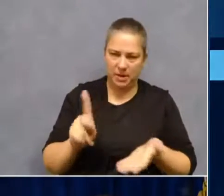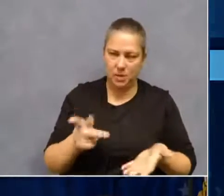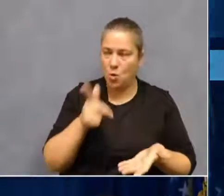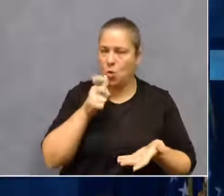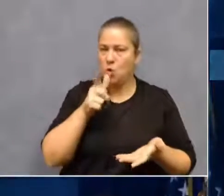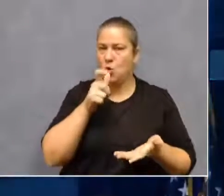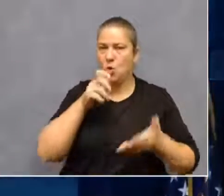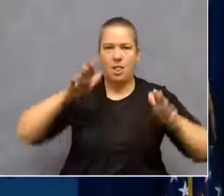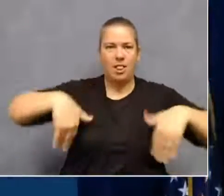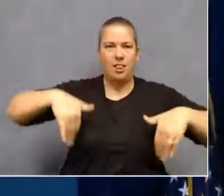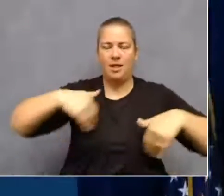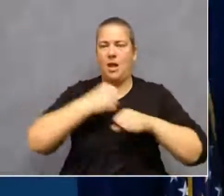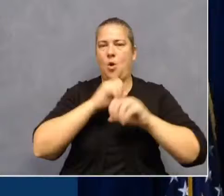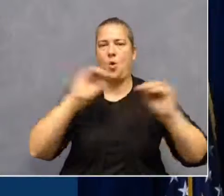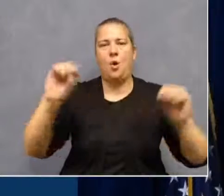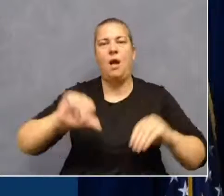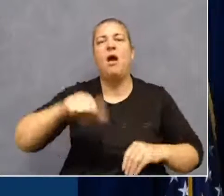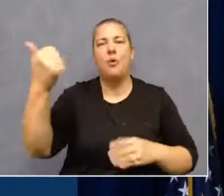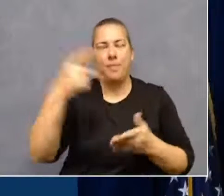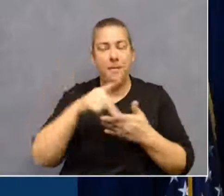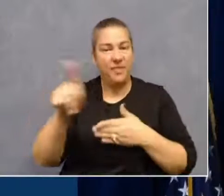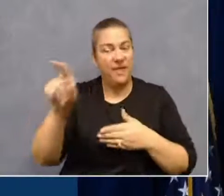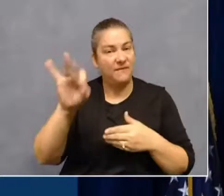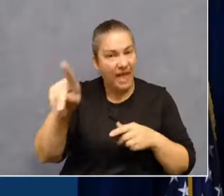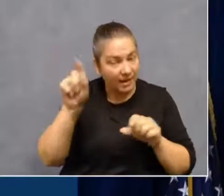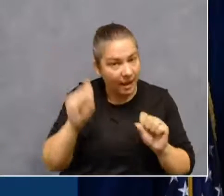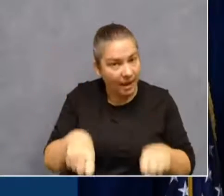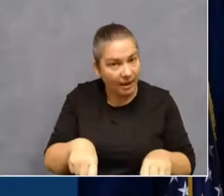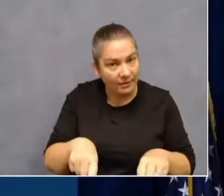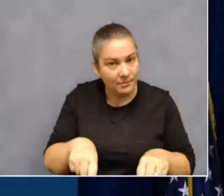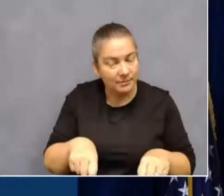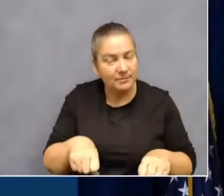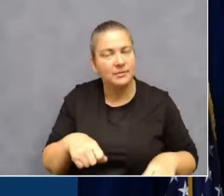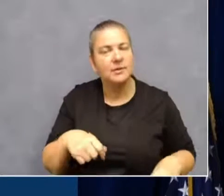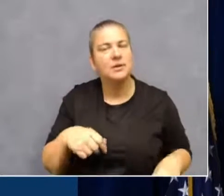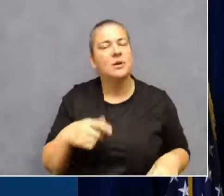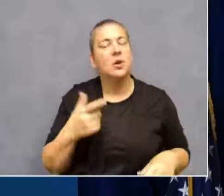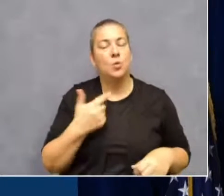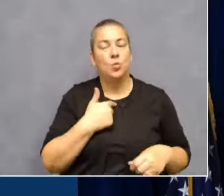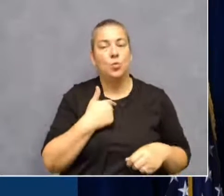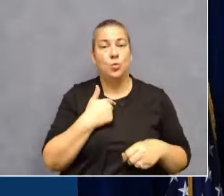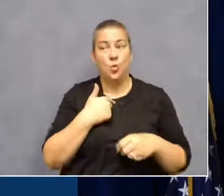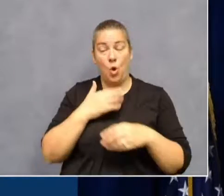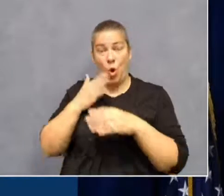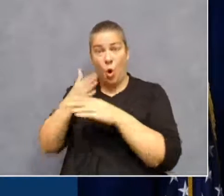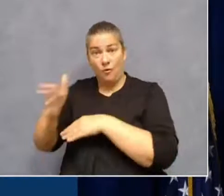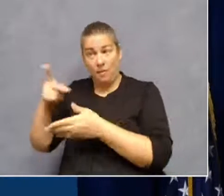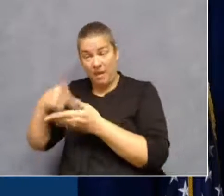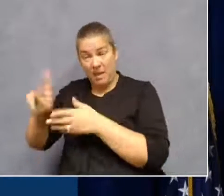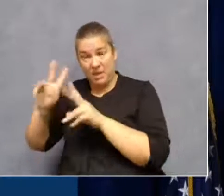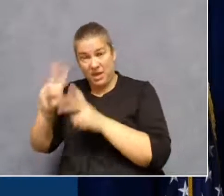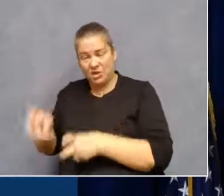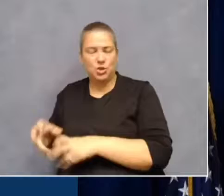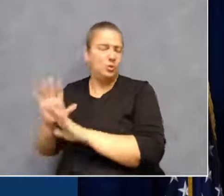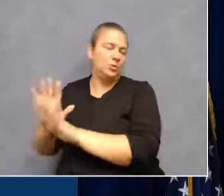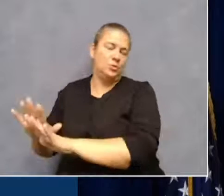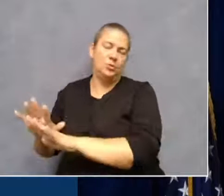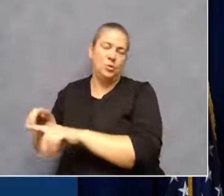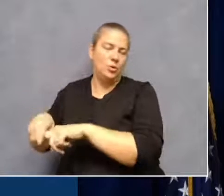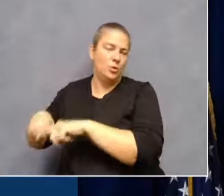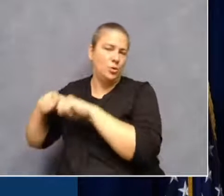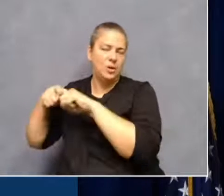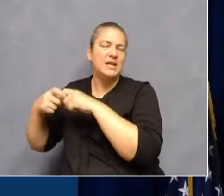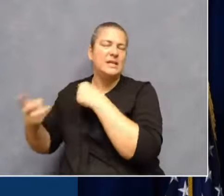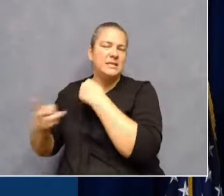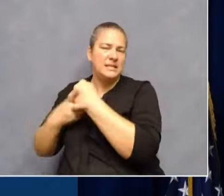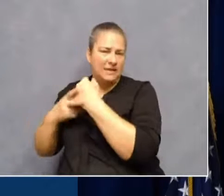payments that are eligible. We will get to the overpayment issue. We ask people, obviously, to save that money. We will have